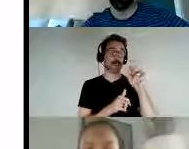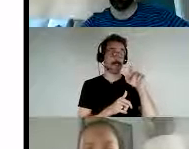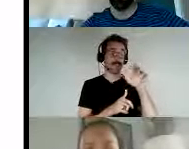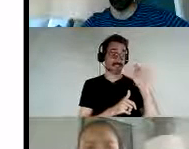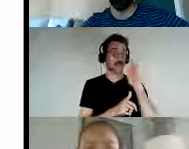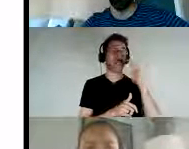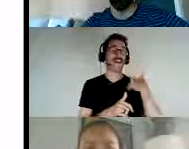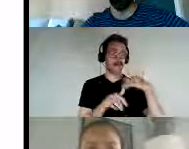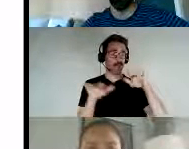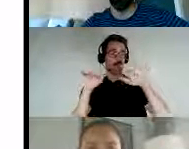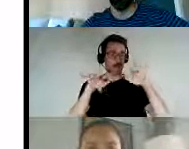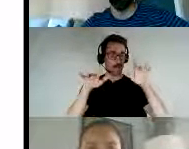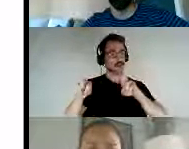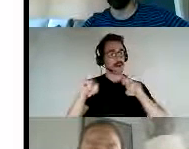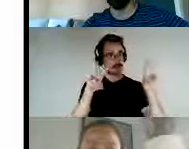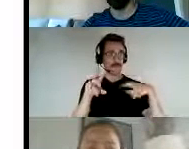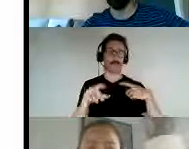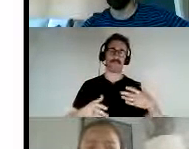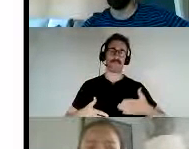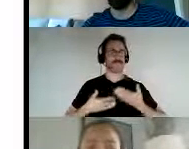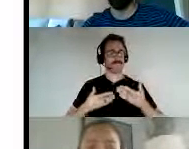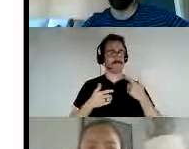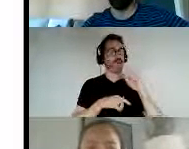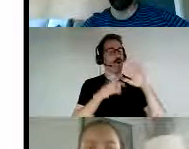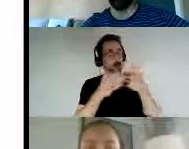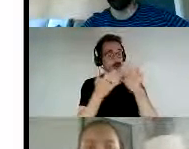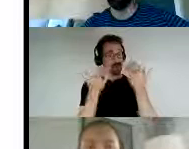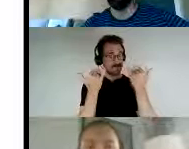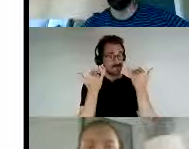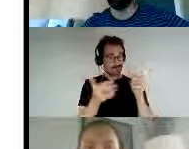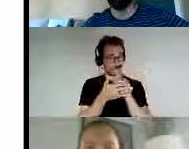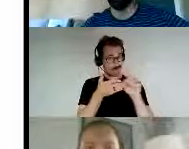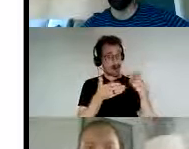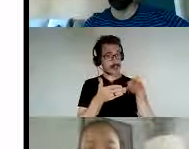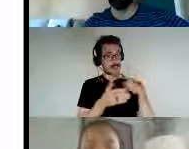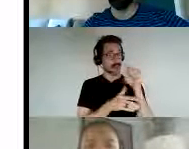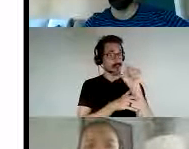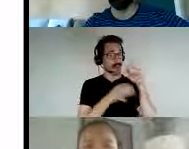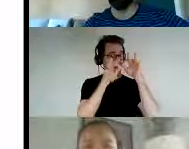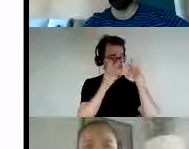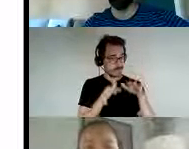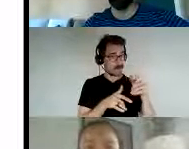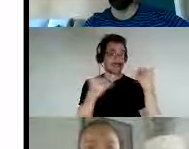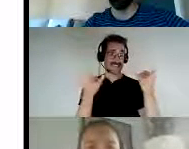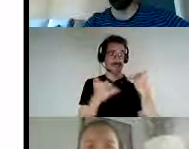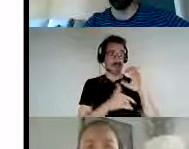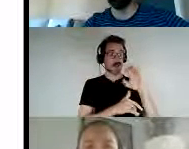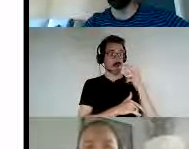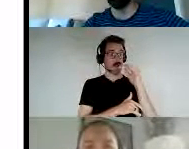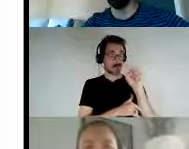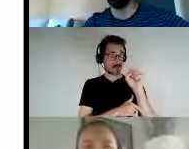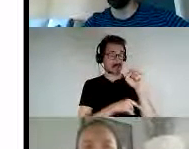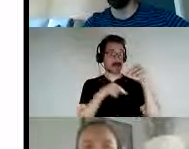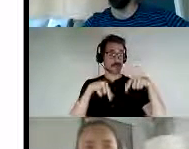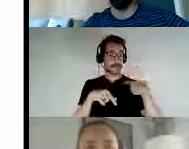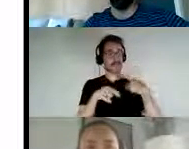eapon.ca. We're delighted all the webinars this week. We will have sign language interpretation. Christopher Chiarelli is doing his